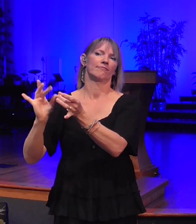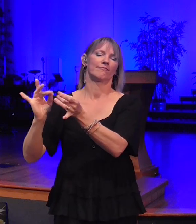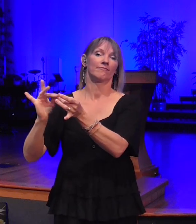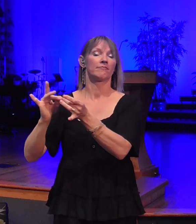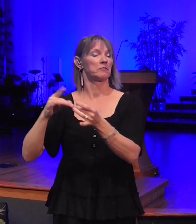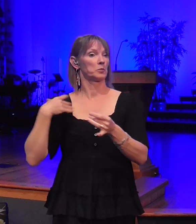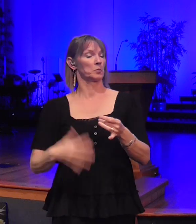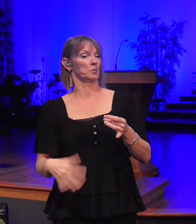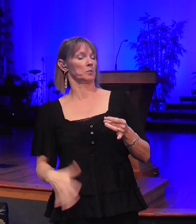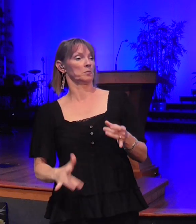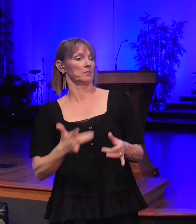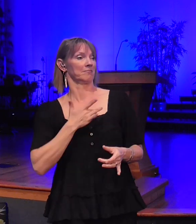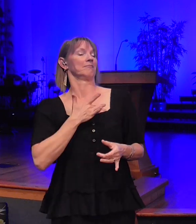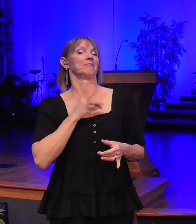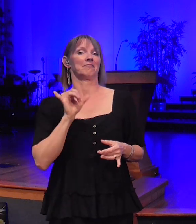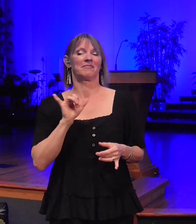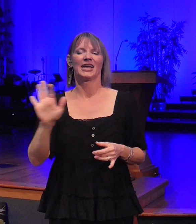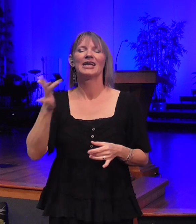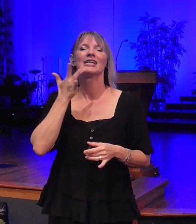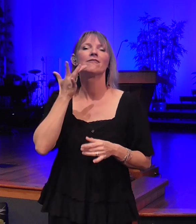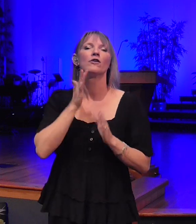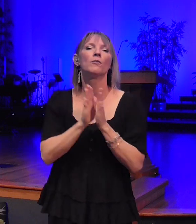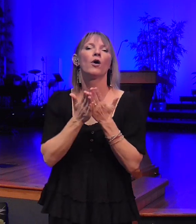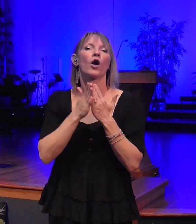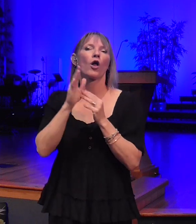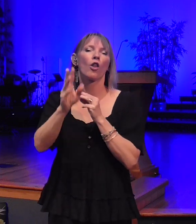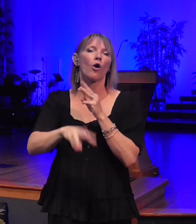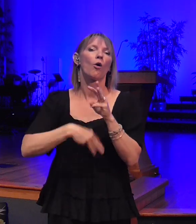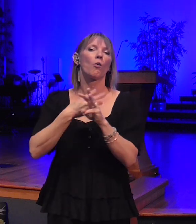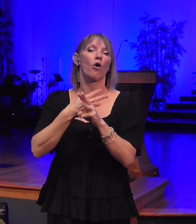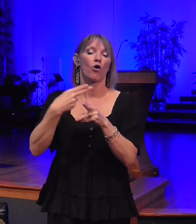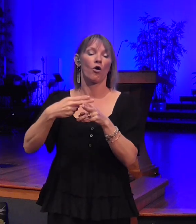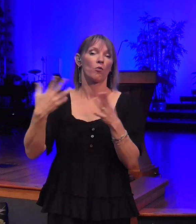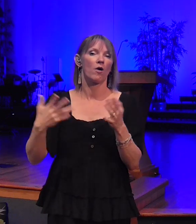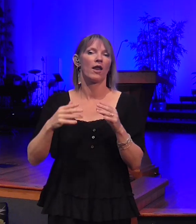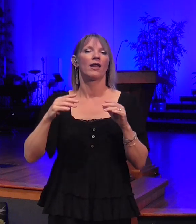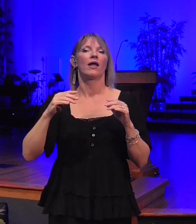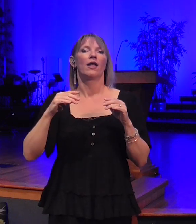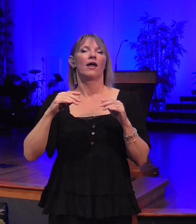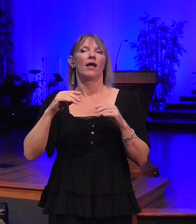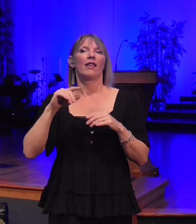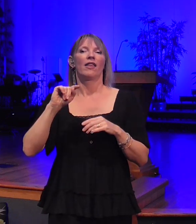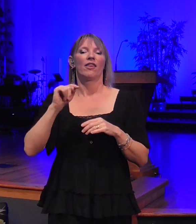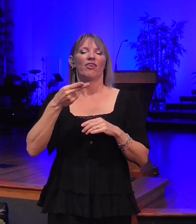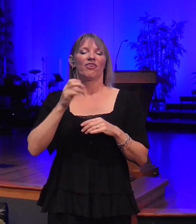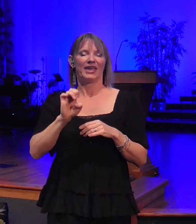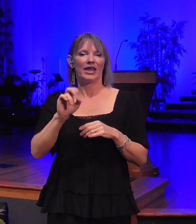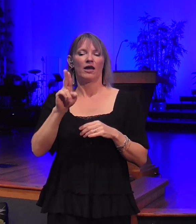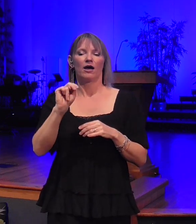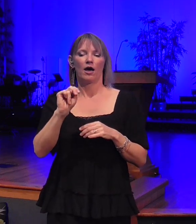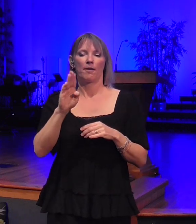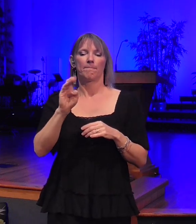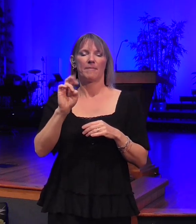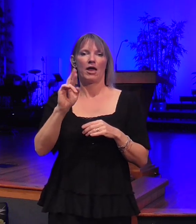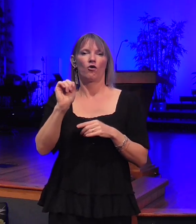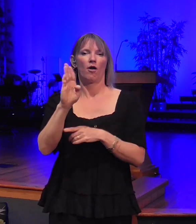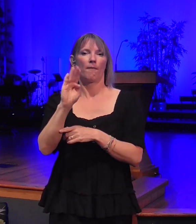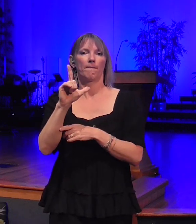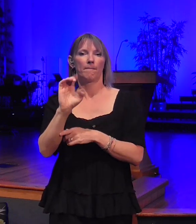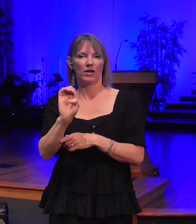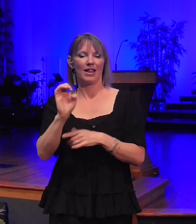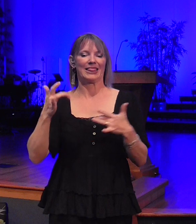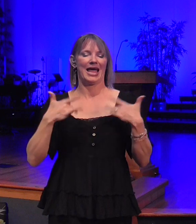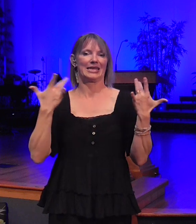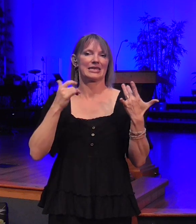he shared that his favorite book in the world is a book called The Unbearable Lightness of Being by Milan Kundera. It was written in